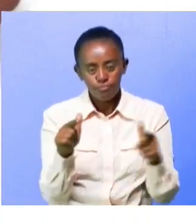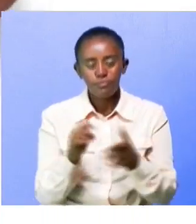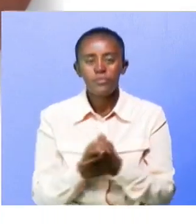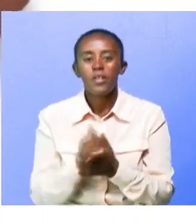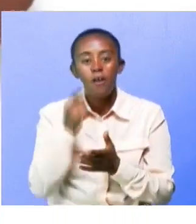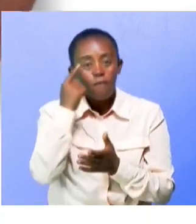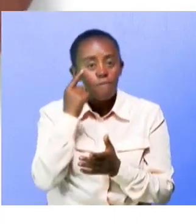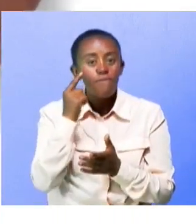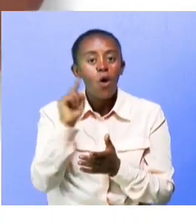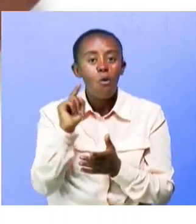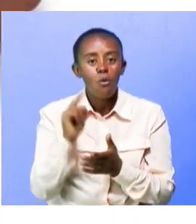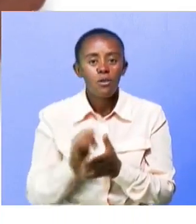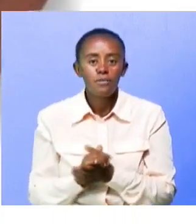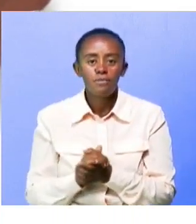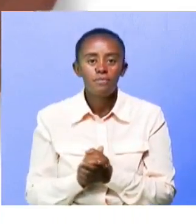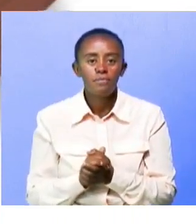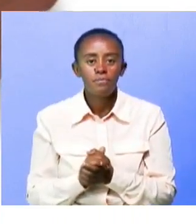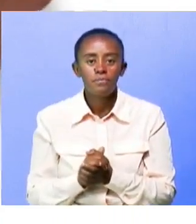for